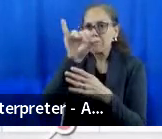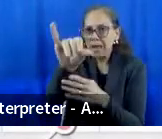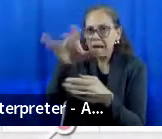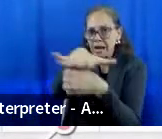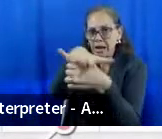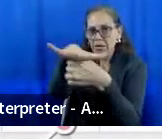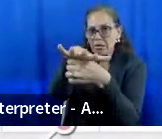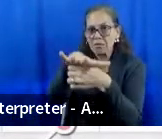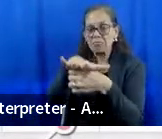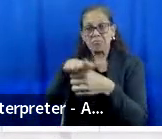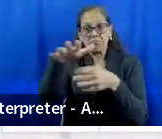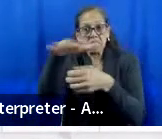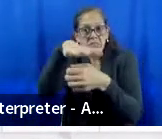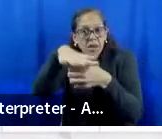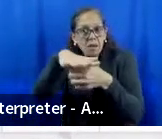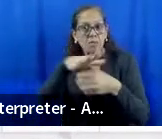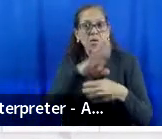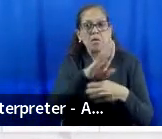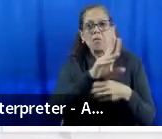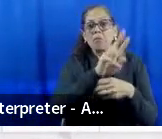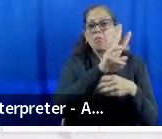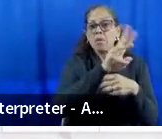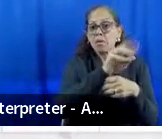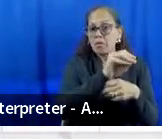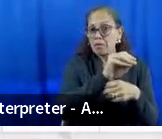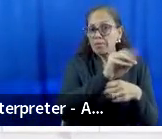neighborhood, a borough, or the whole city.